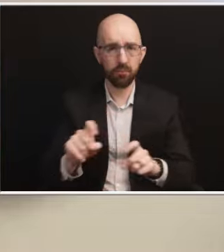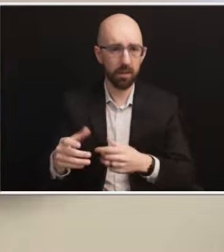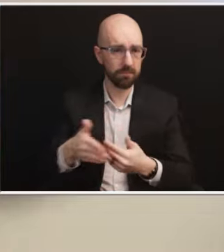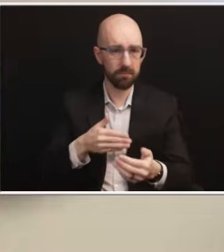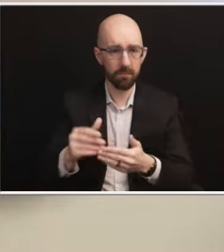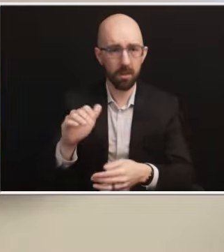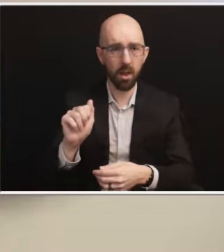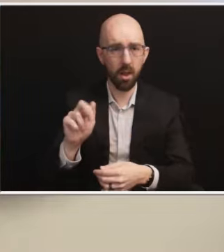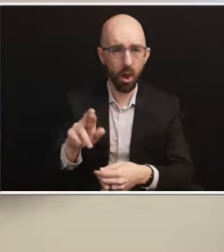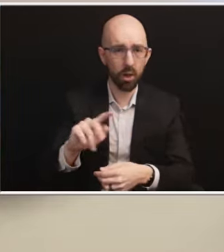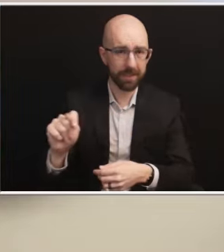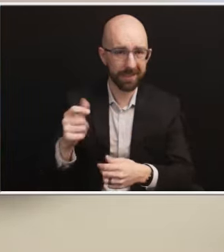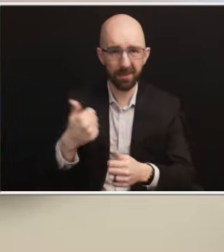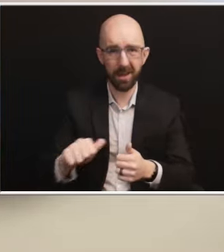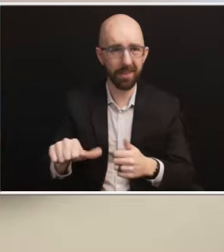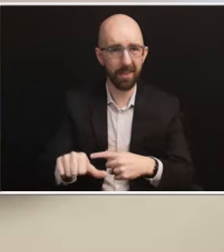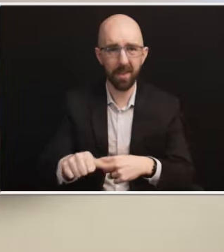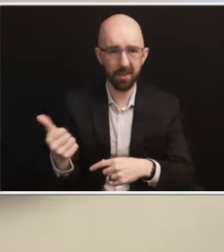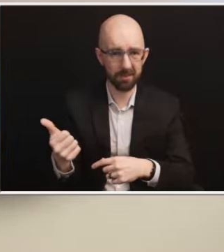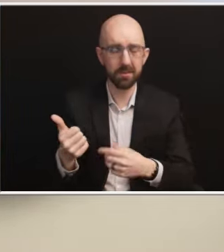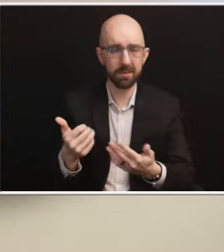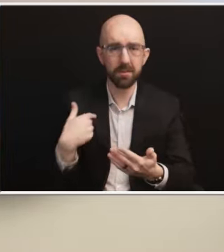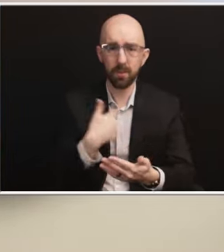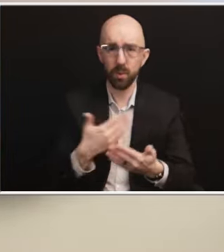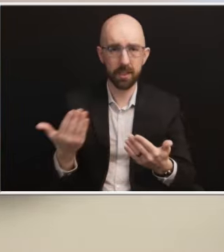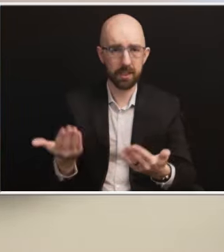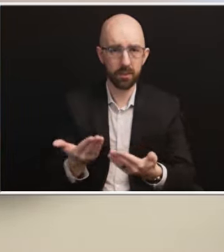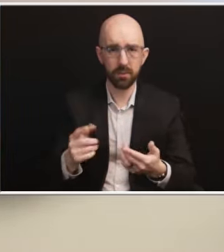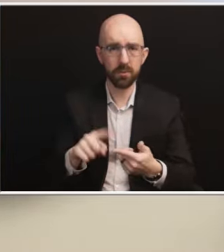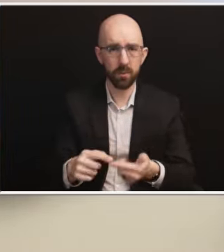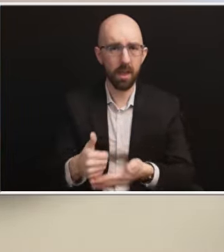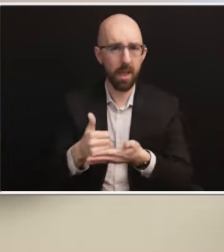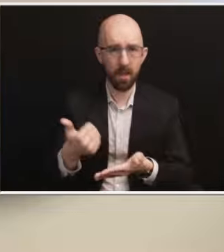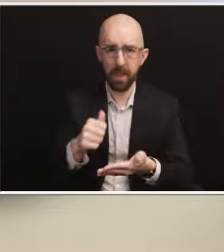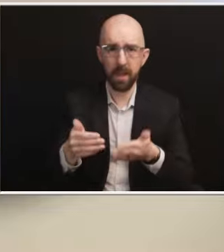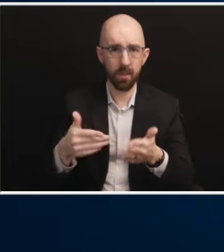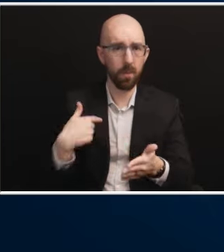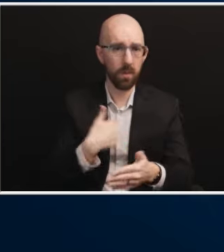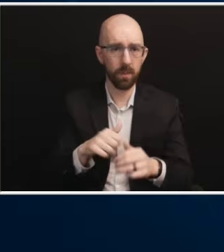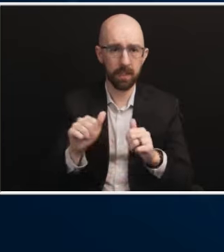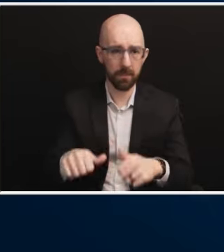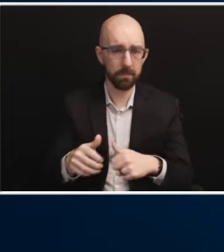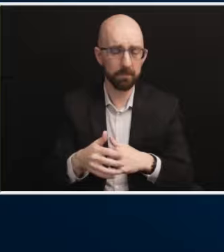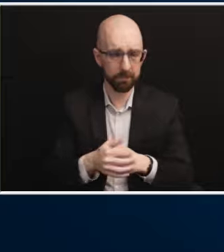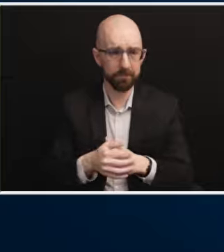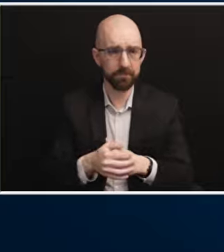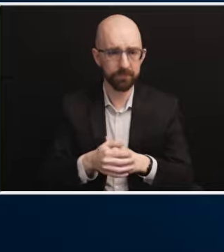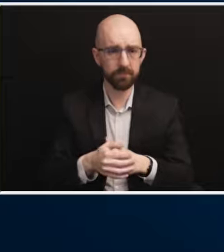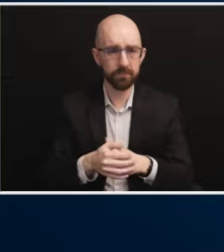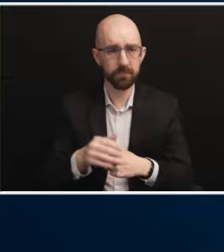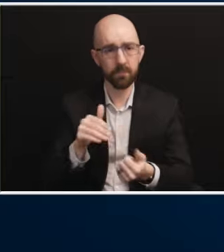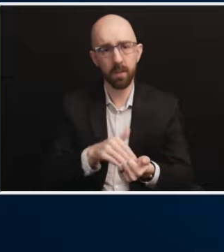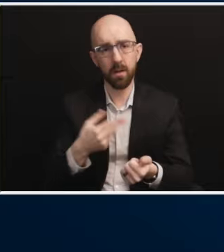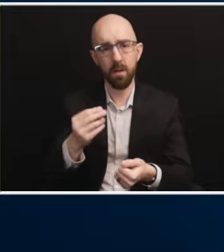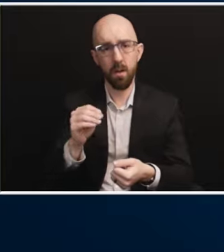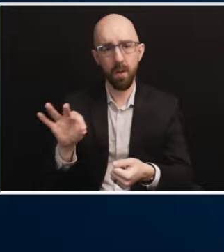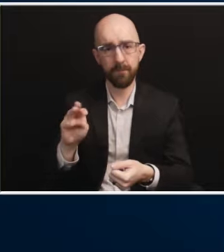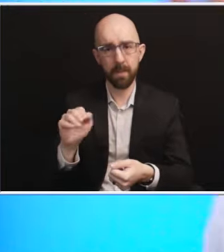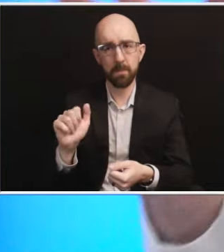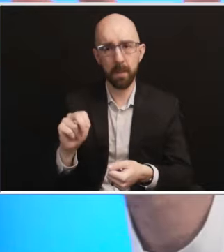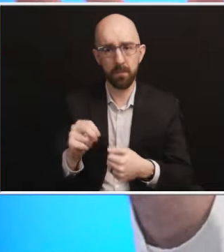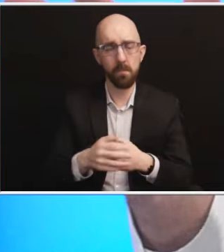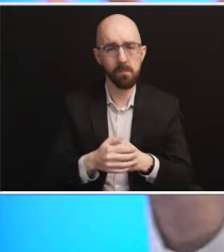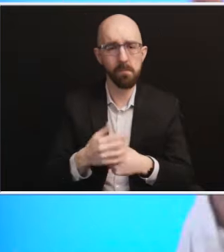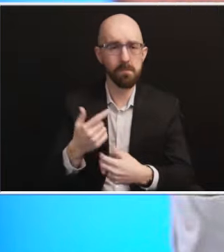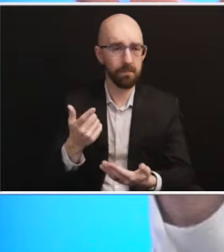T or anything else, and we're here to help any way we can. Dr. Hoffman? So I think you could talk a